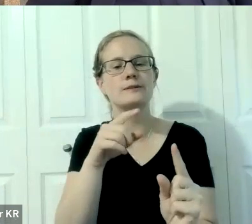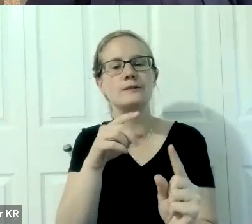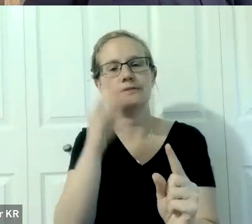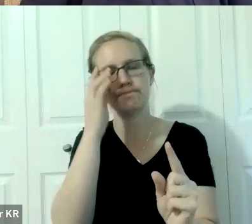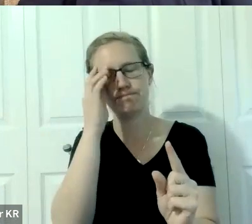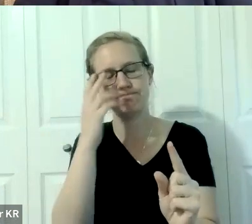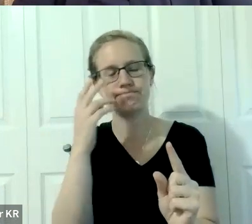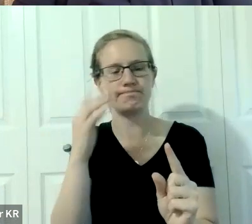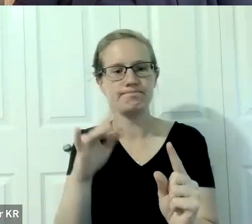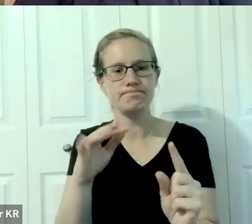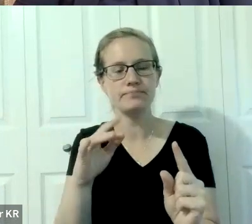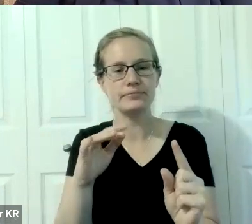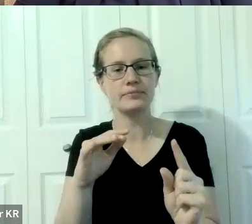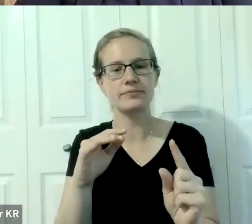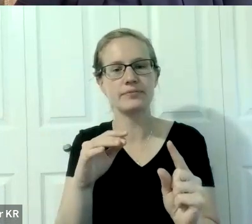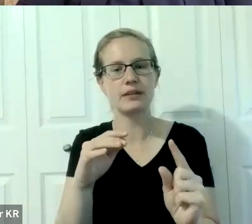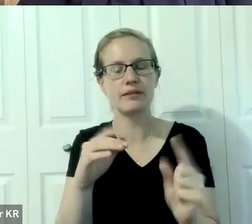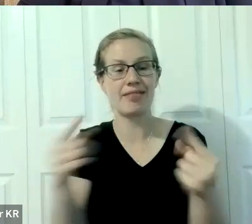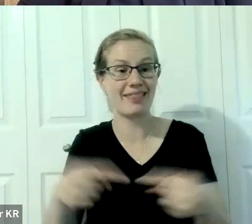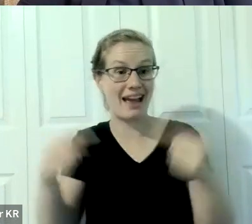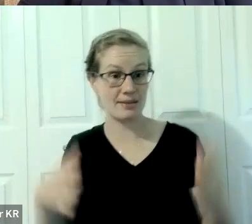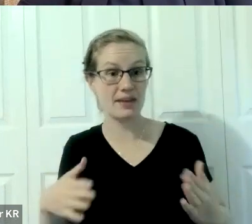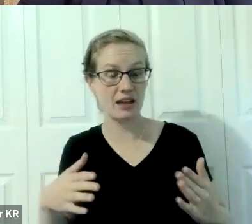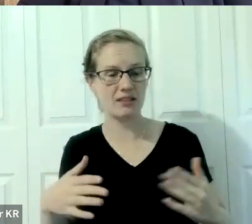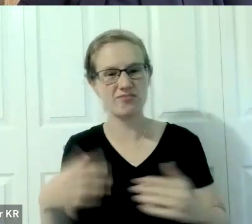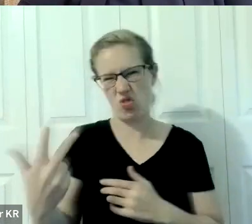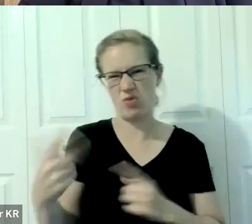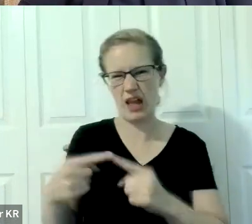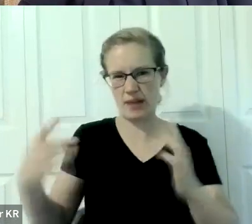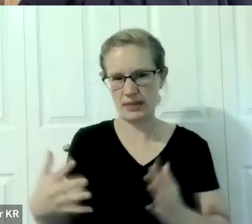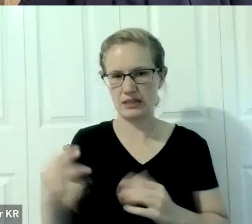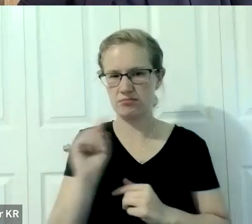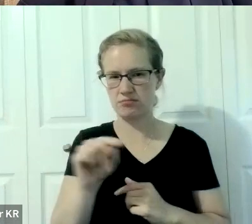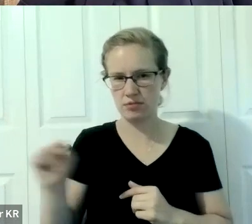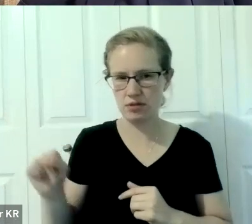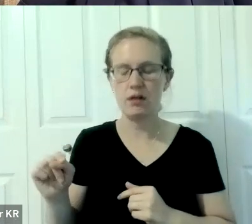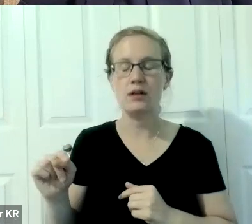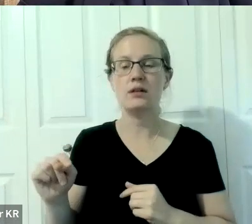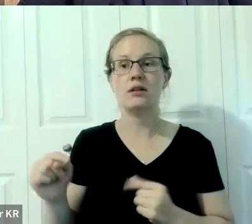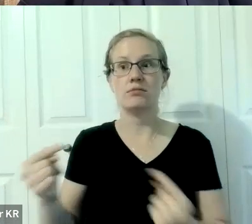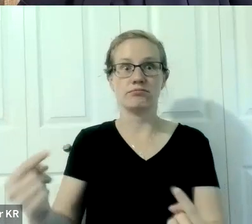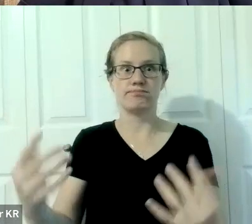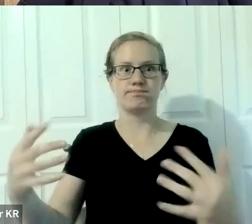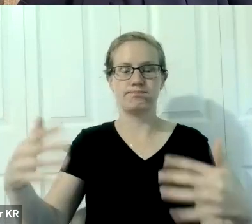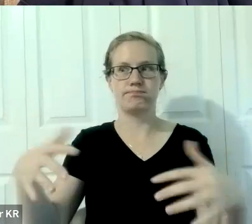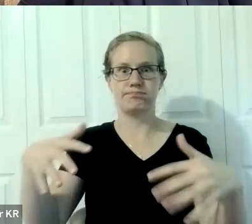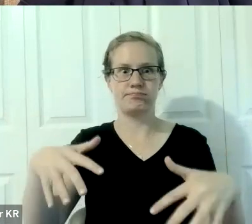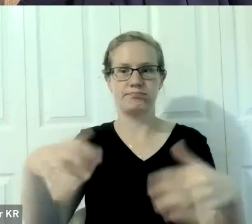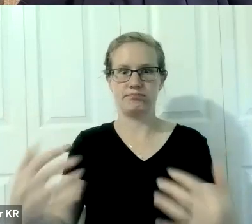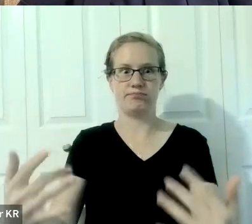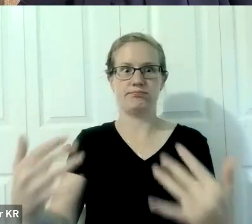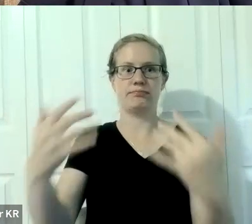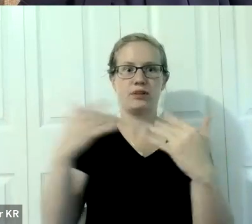tale here, there was an enemy, 3 enemies actually, coming to attack Judah.